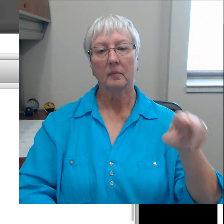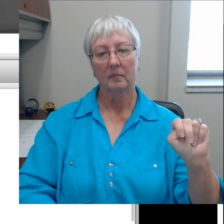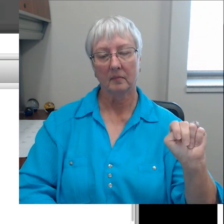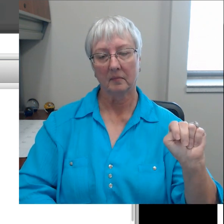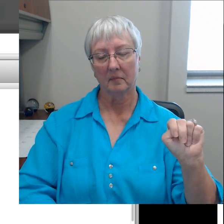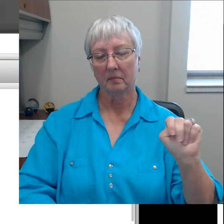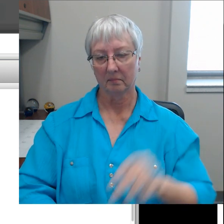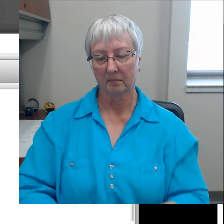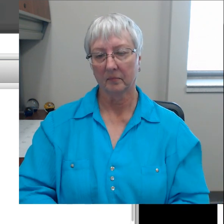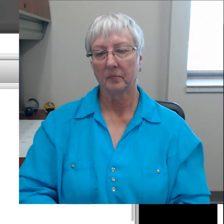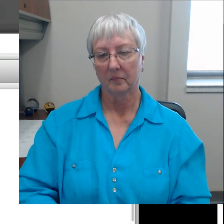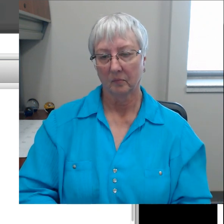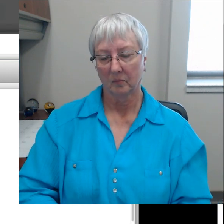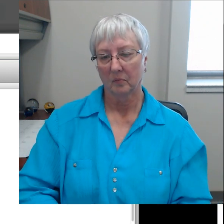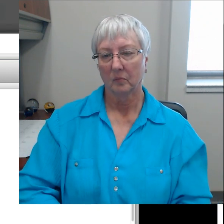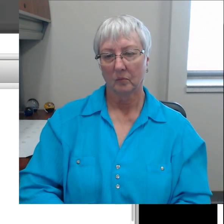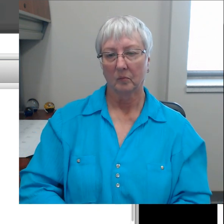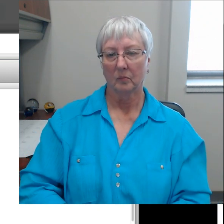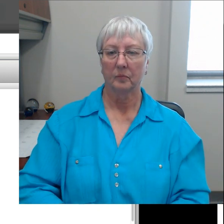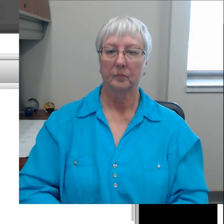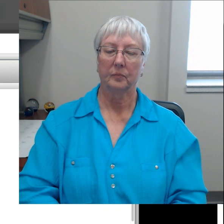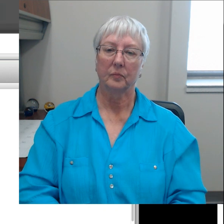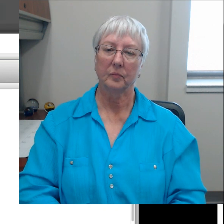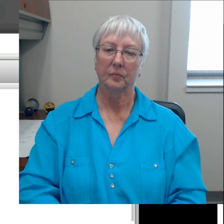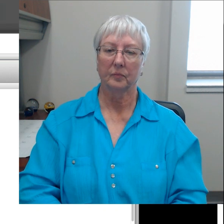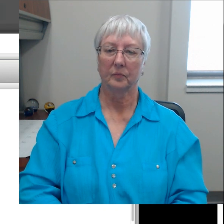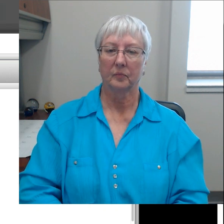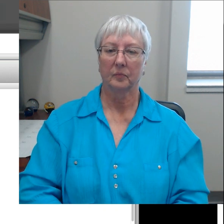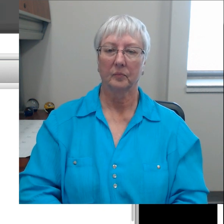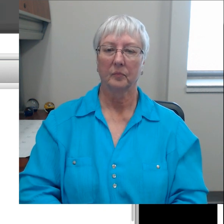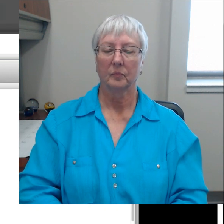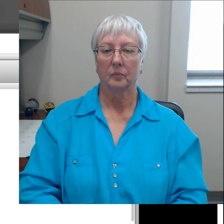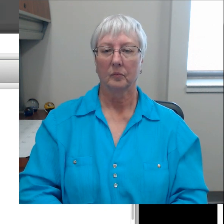here right under our H1 since that's where those spans are.